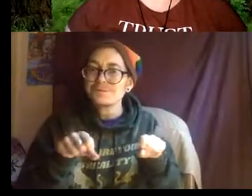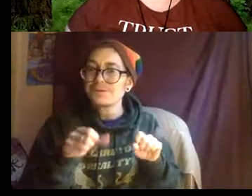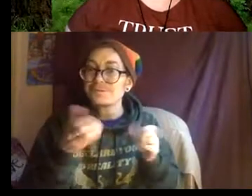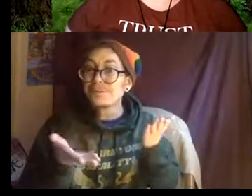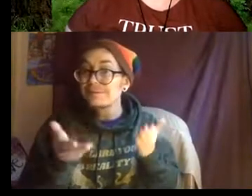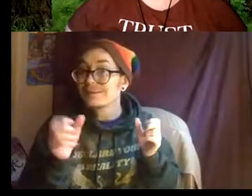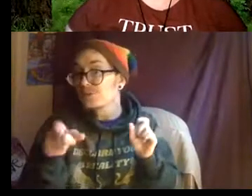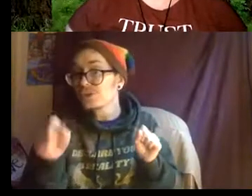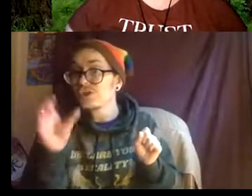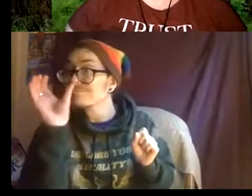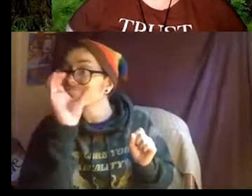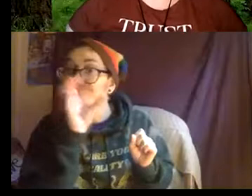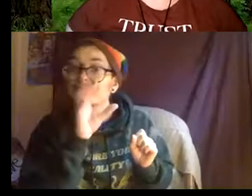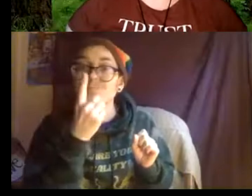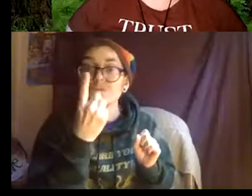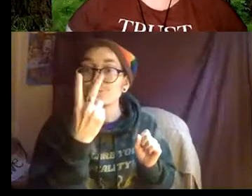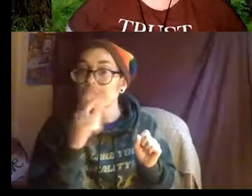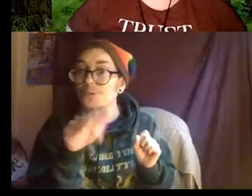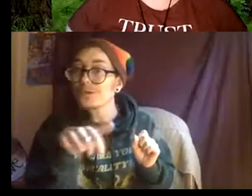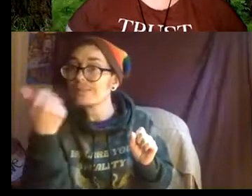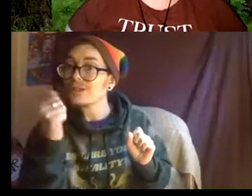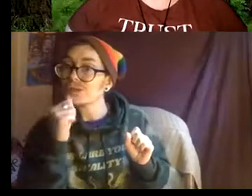in other ways.